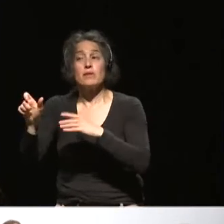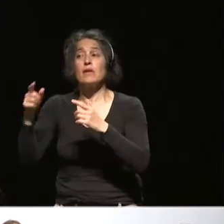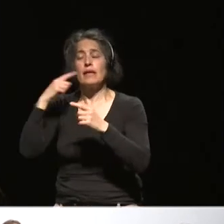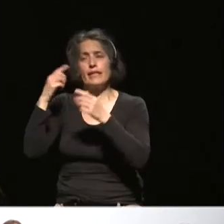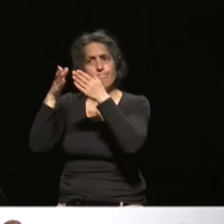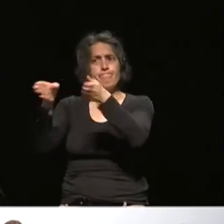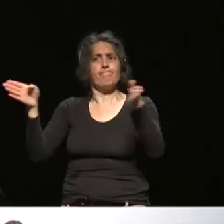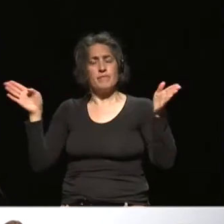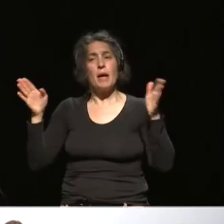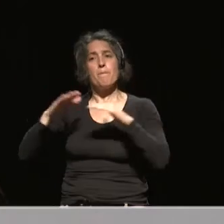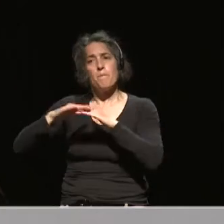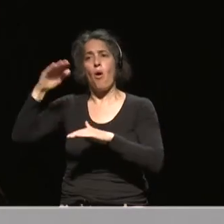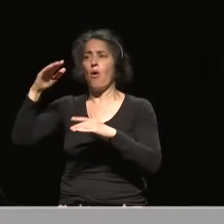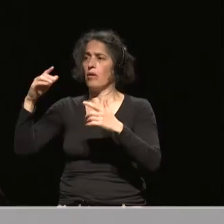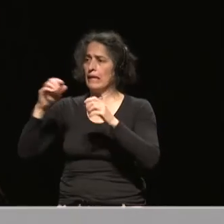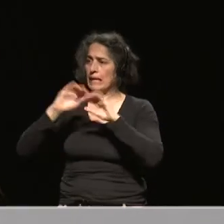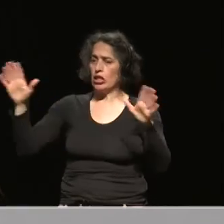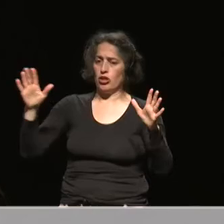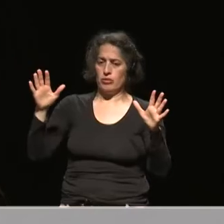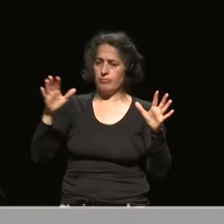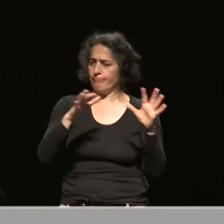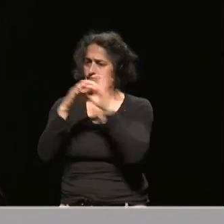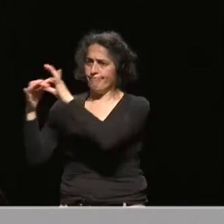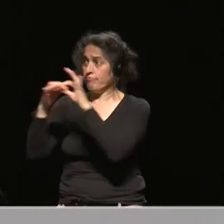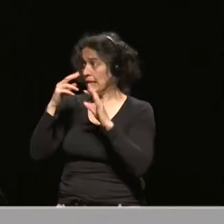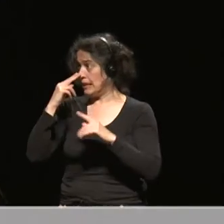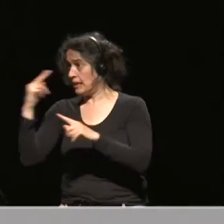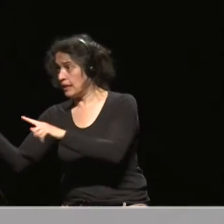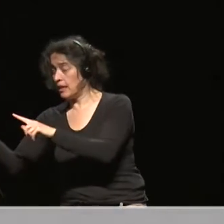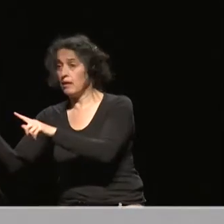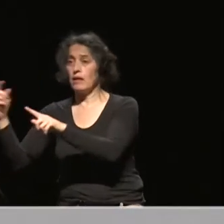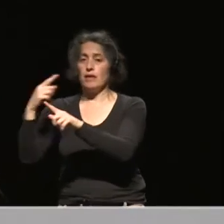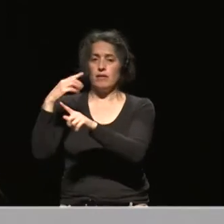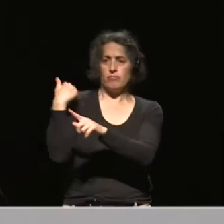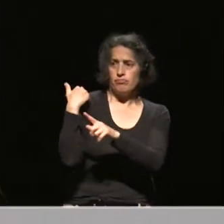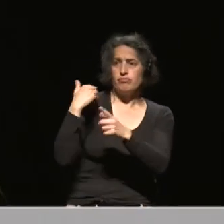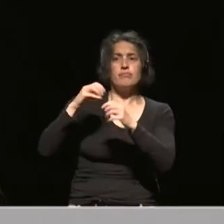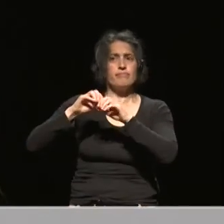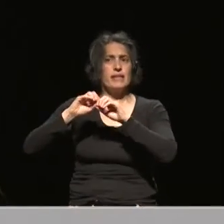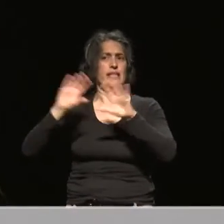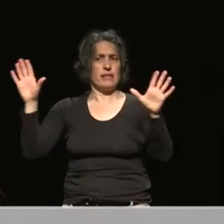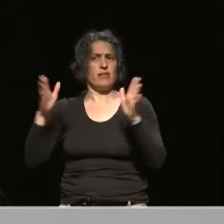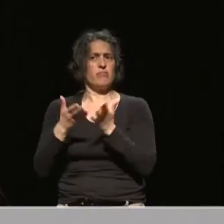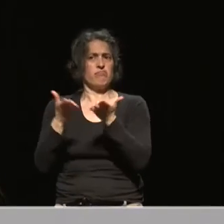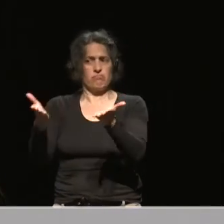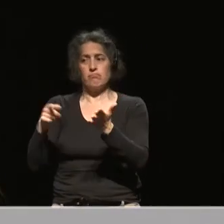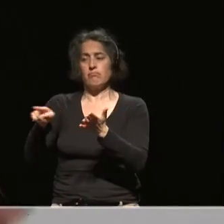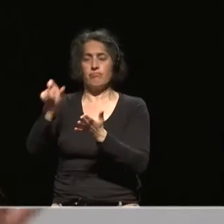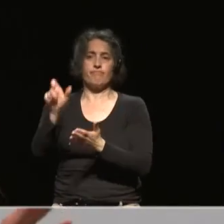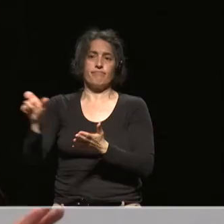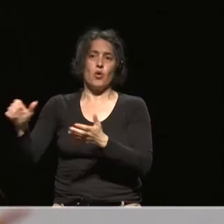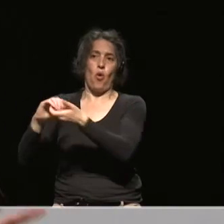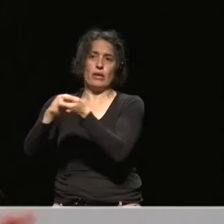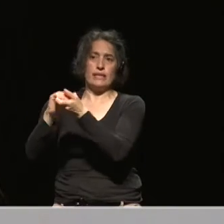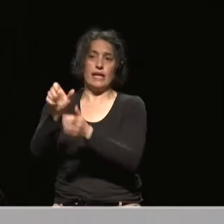things together. And the second thing that's particularly, I think is particularly important is what you